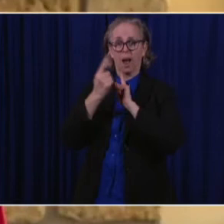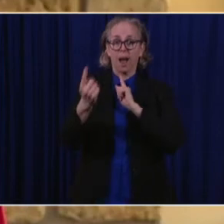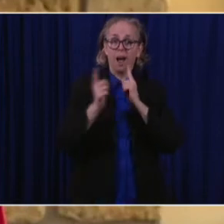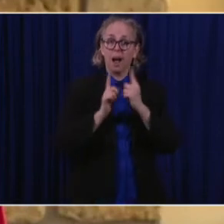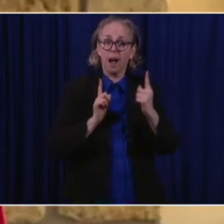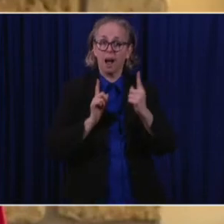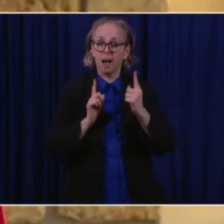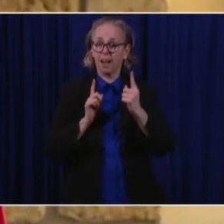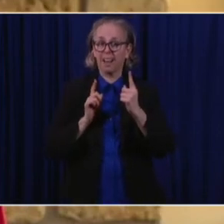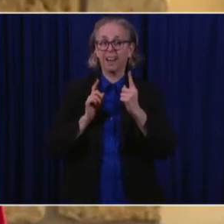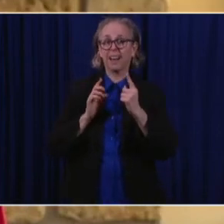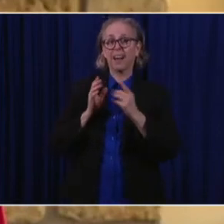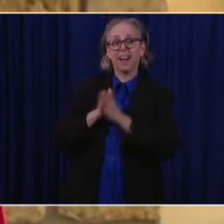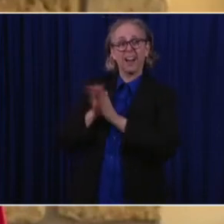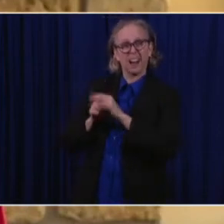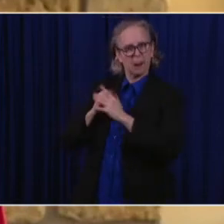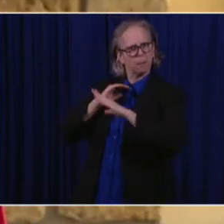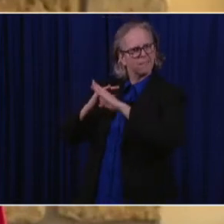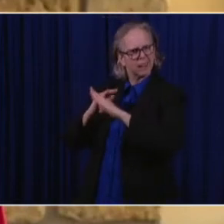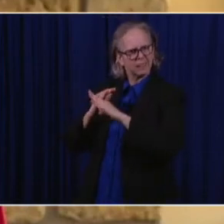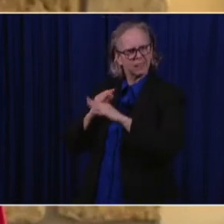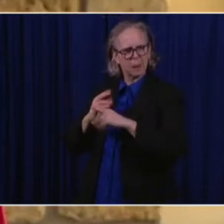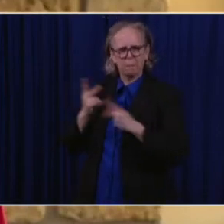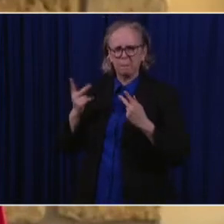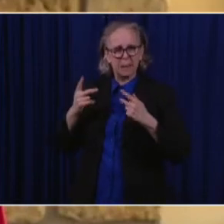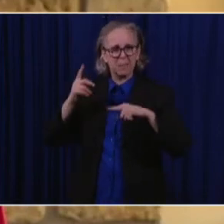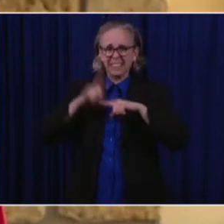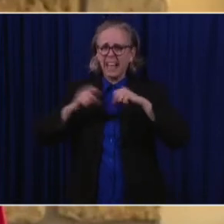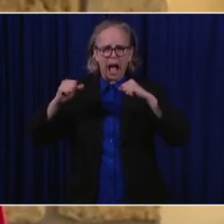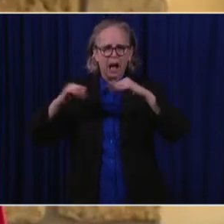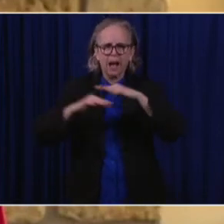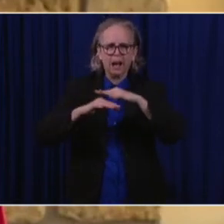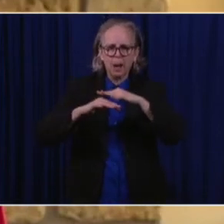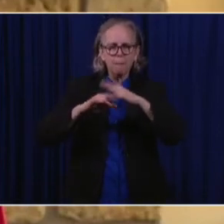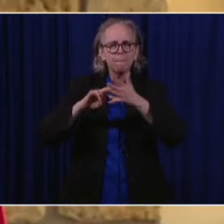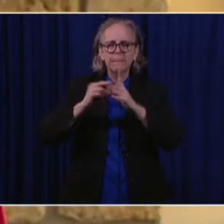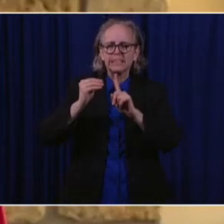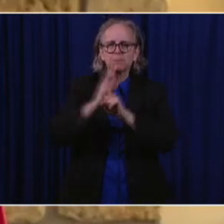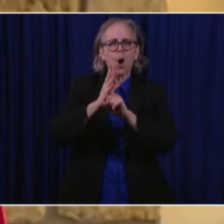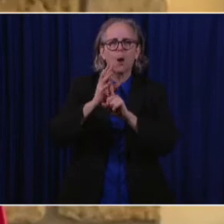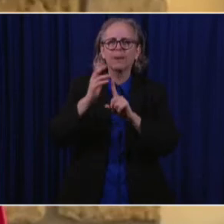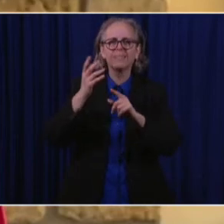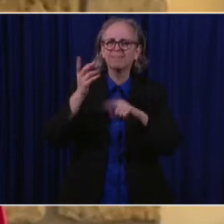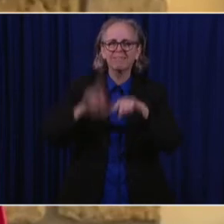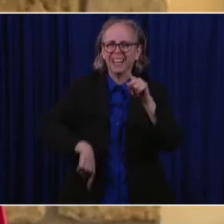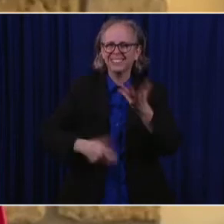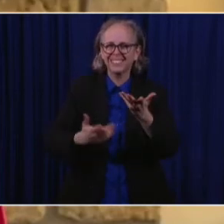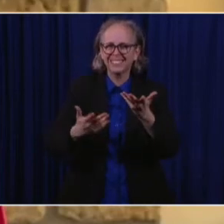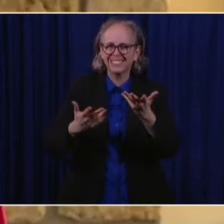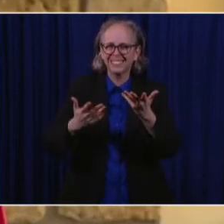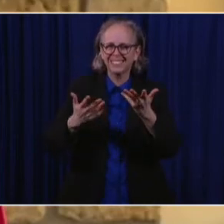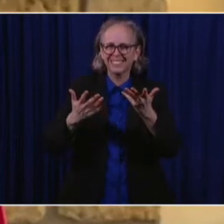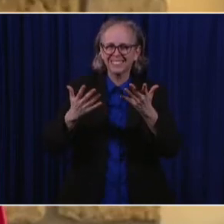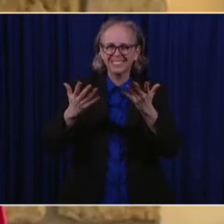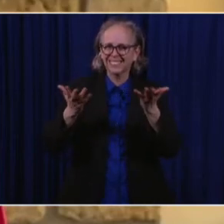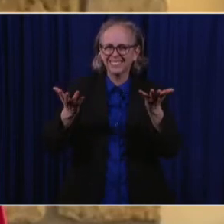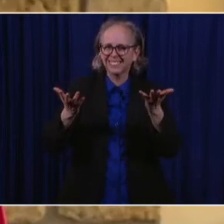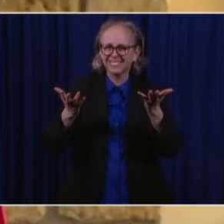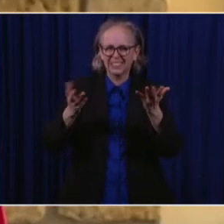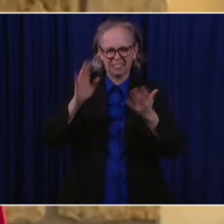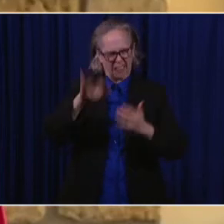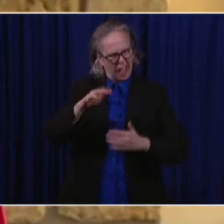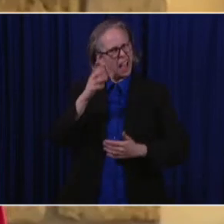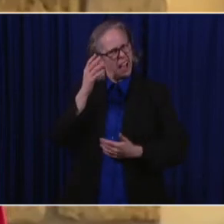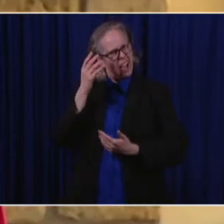they're not going to spread. And so at least for that period of time, you're seeing retail closed. You're seeing people go